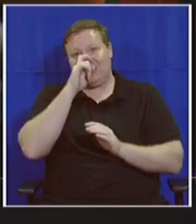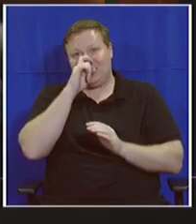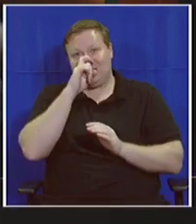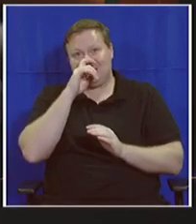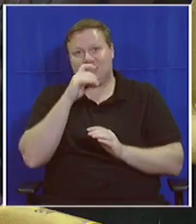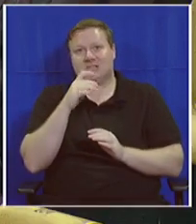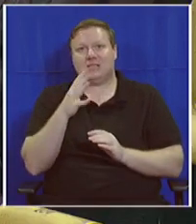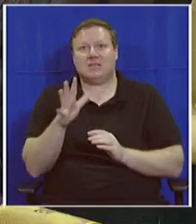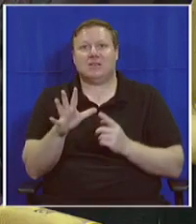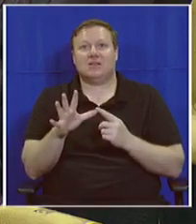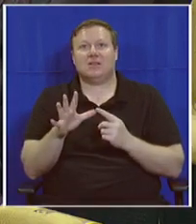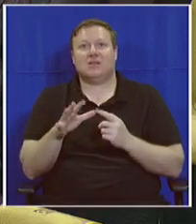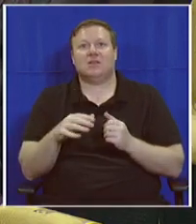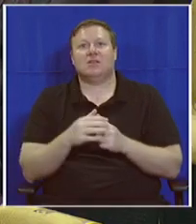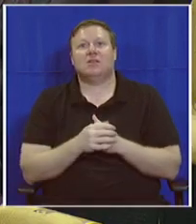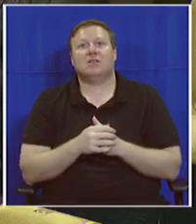and the helpers.